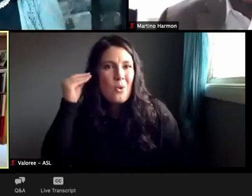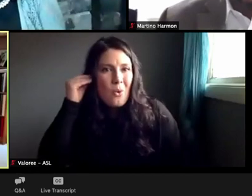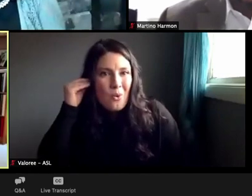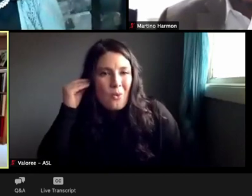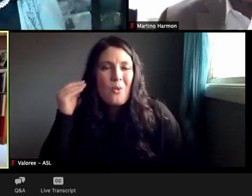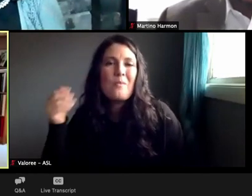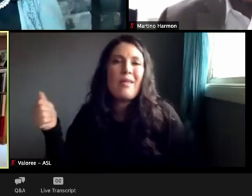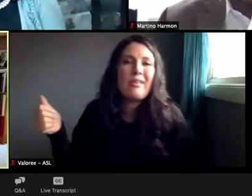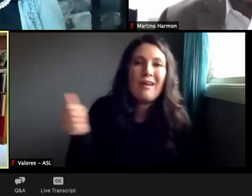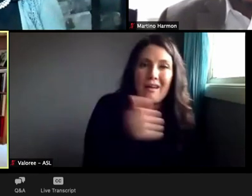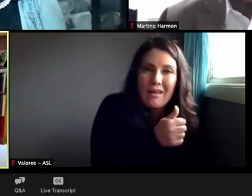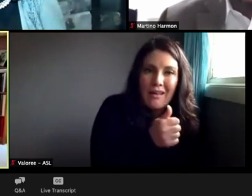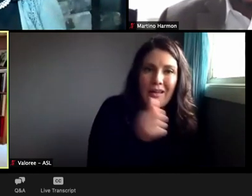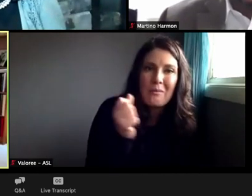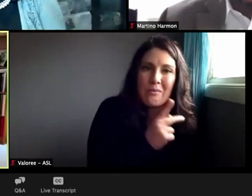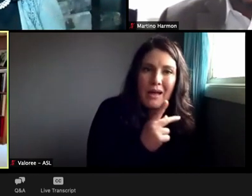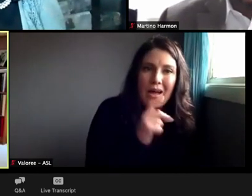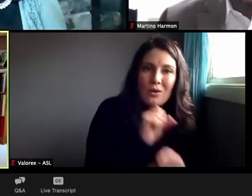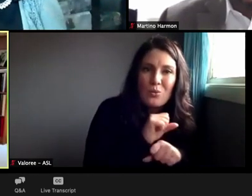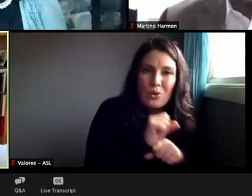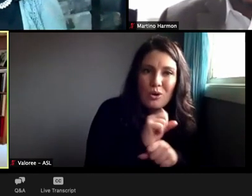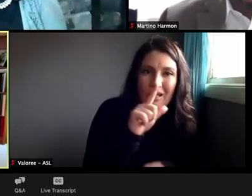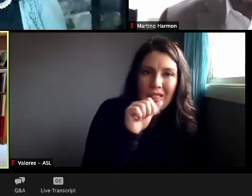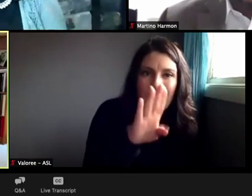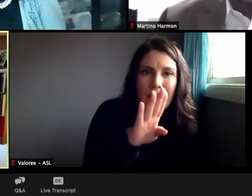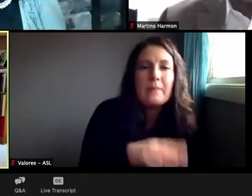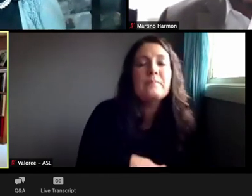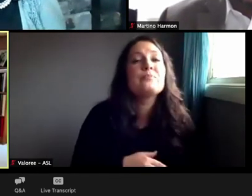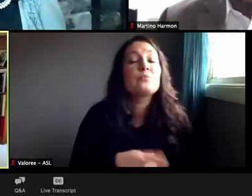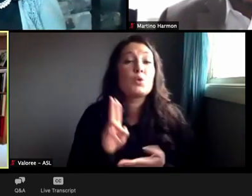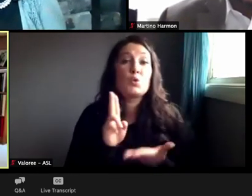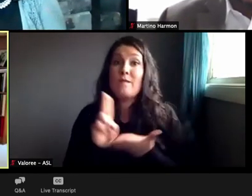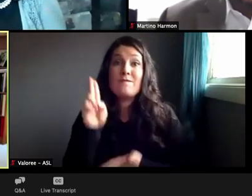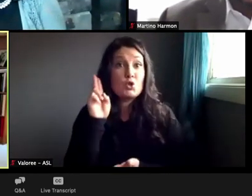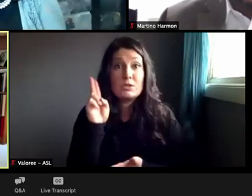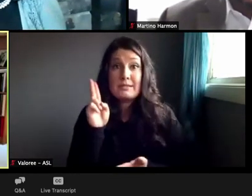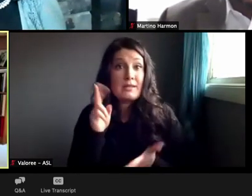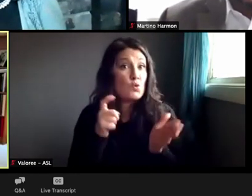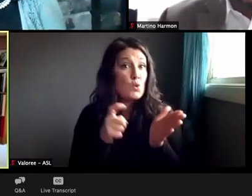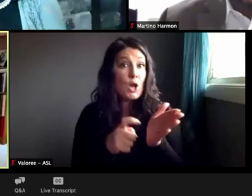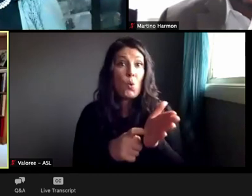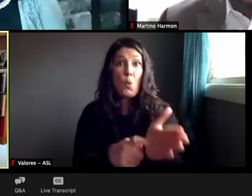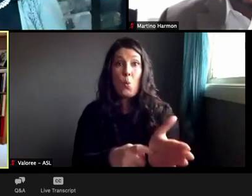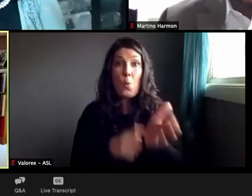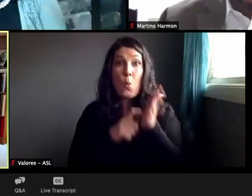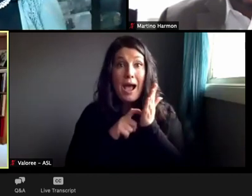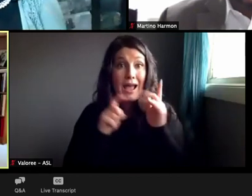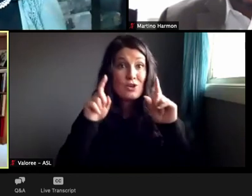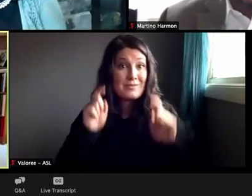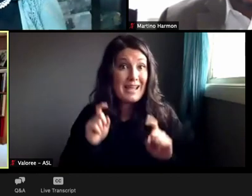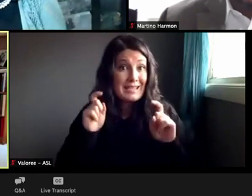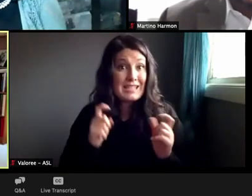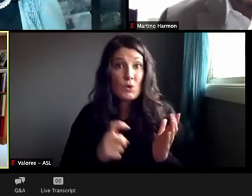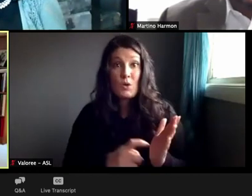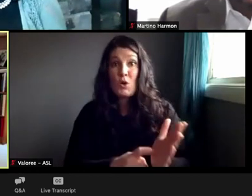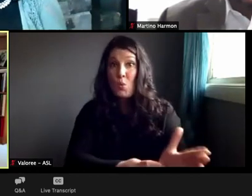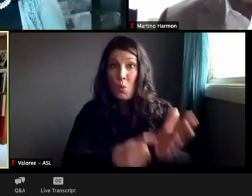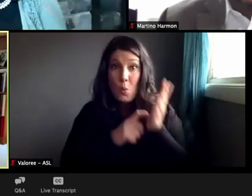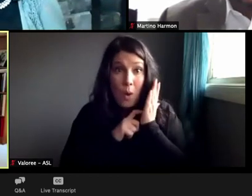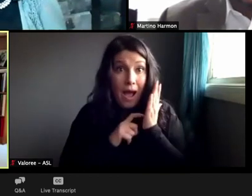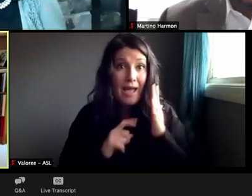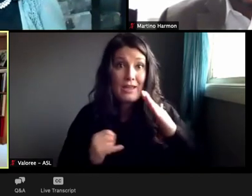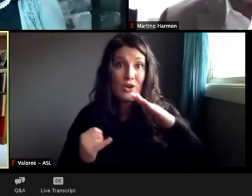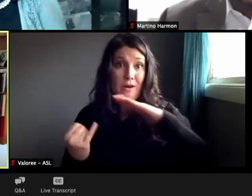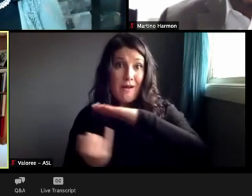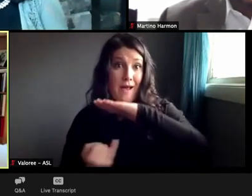work in the labs. University public health policy doesn't require testing or quarantine following the holiday unless